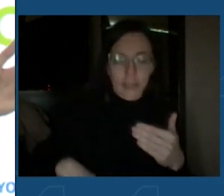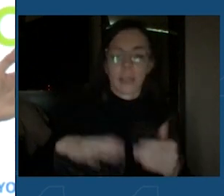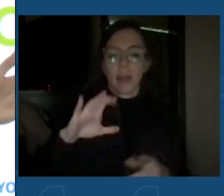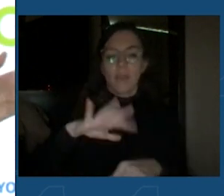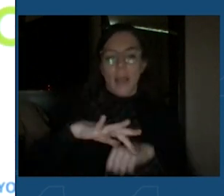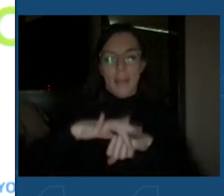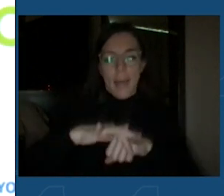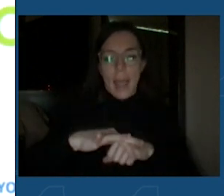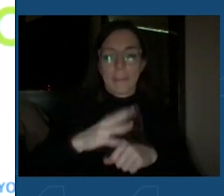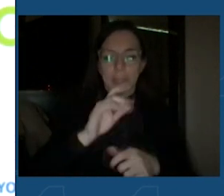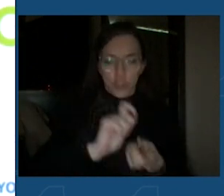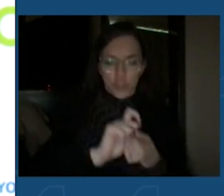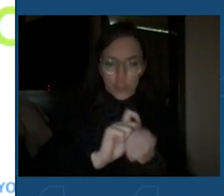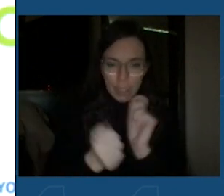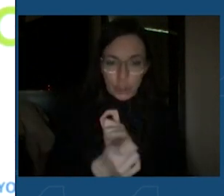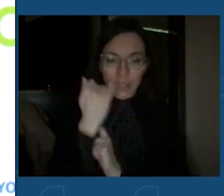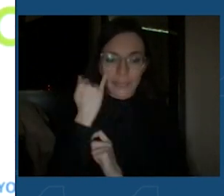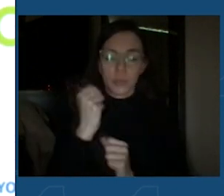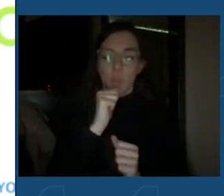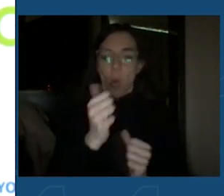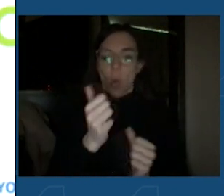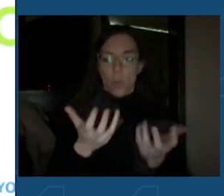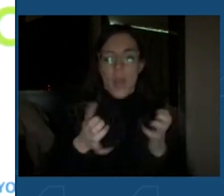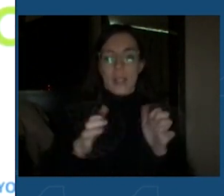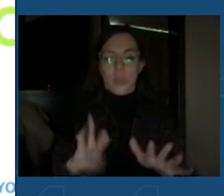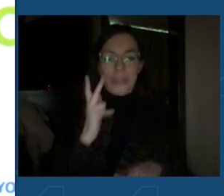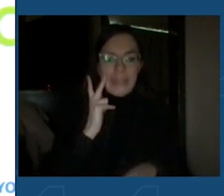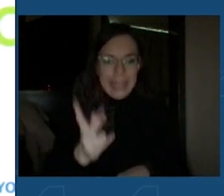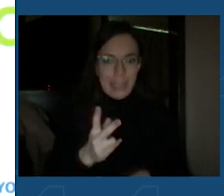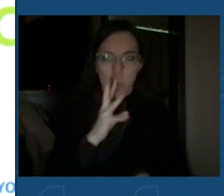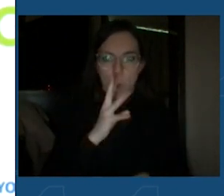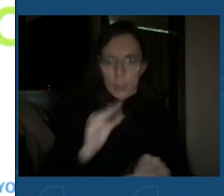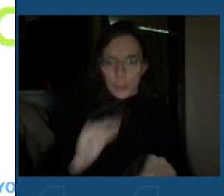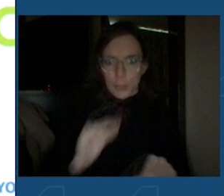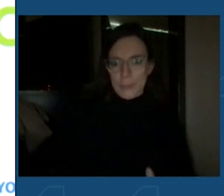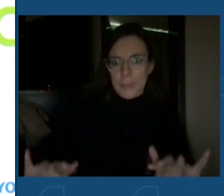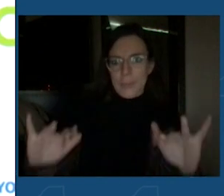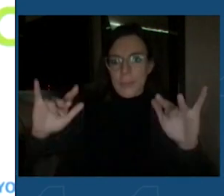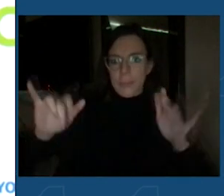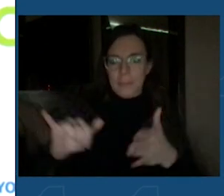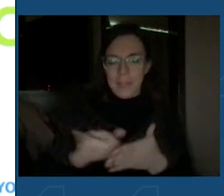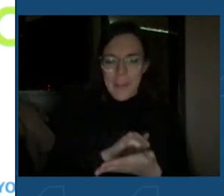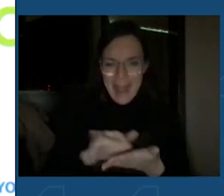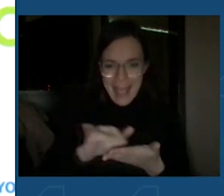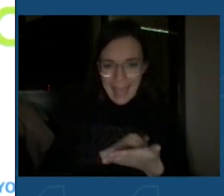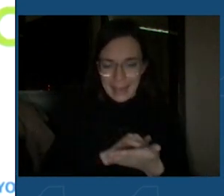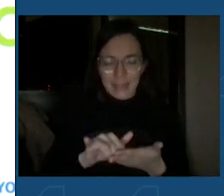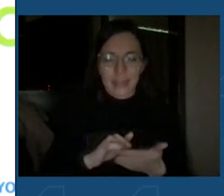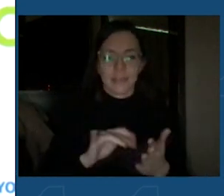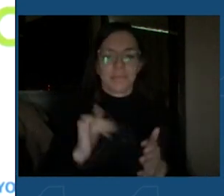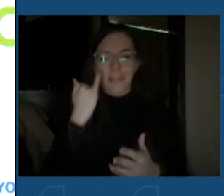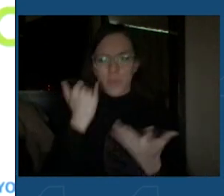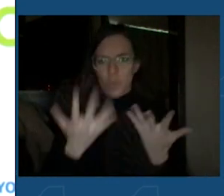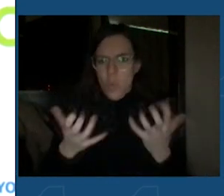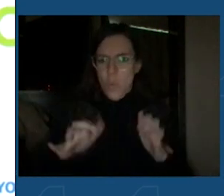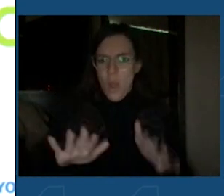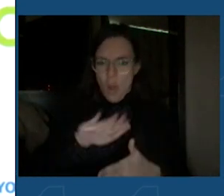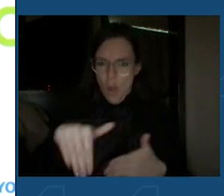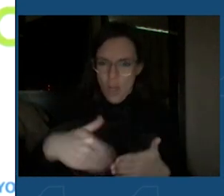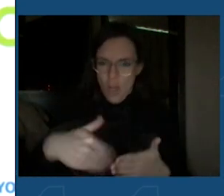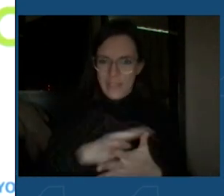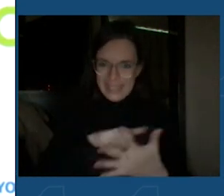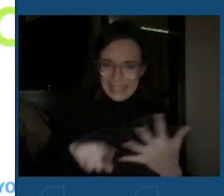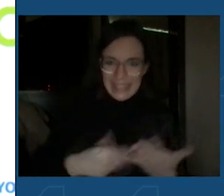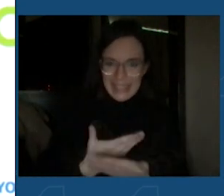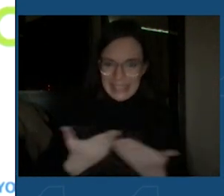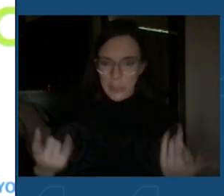waters flood the south end of Manhattan, if you hate all these horrible things, do this.